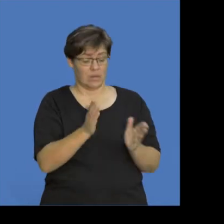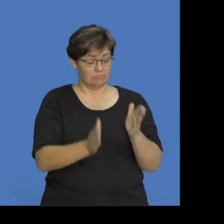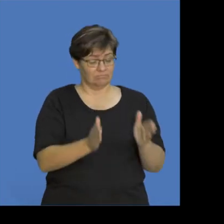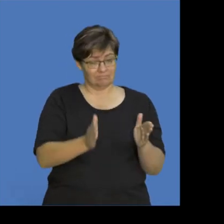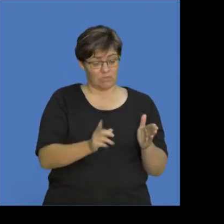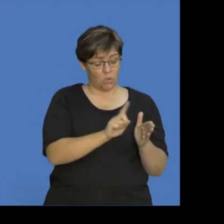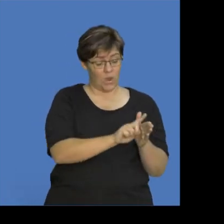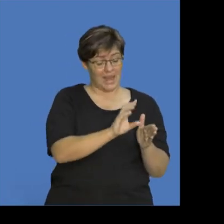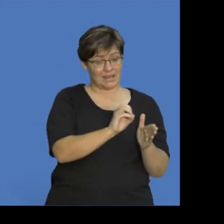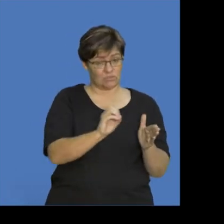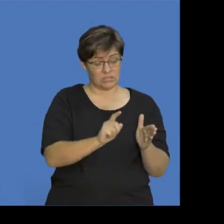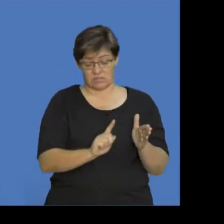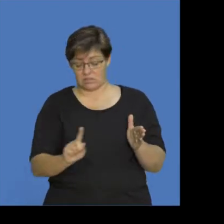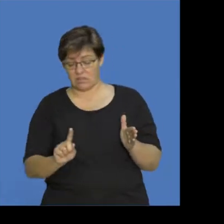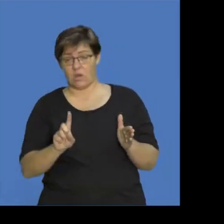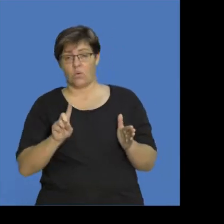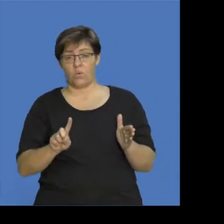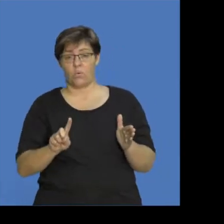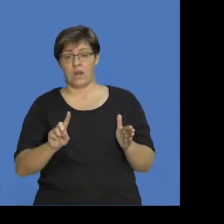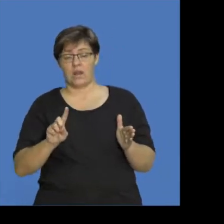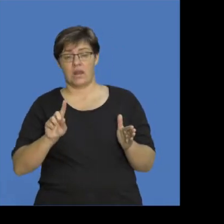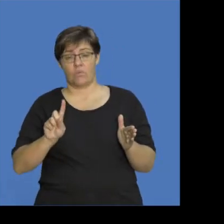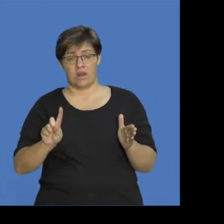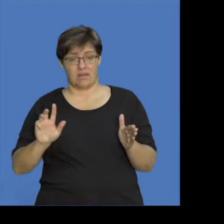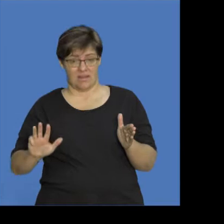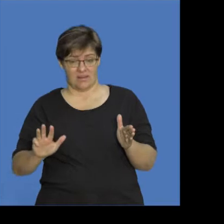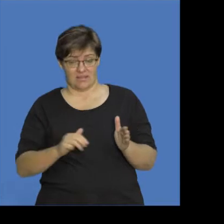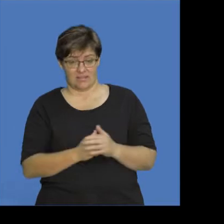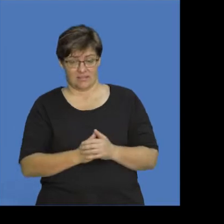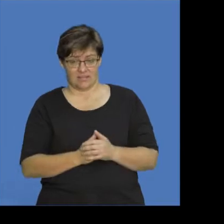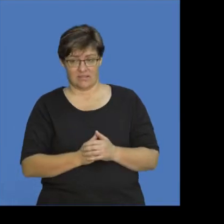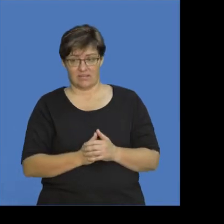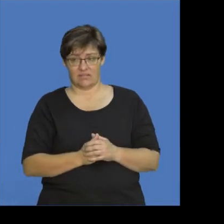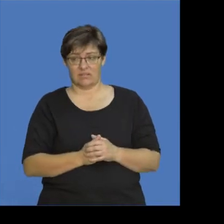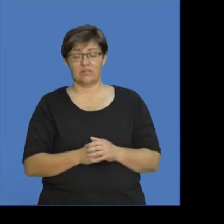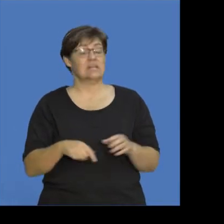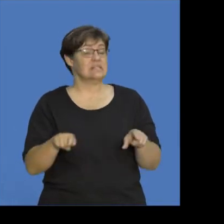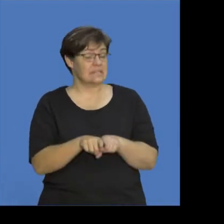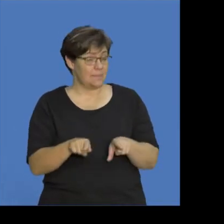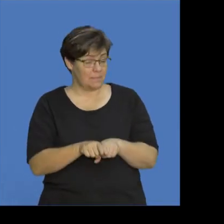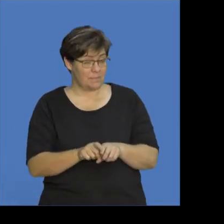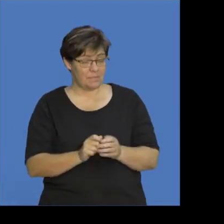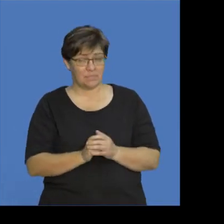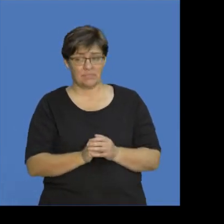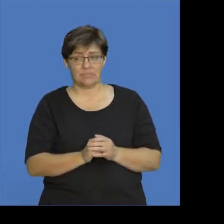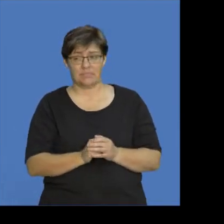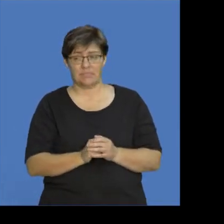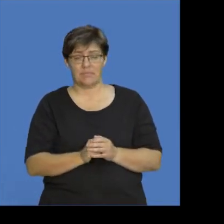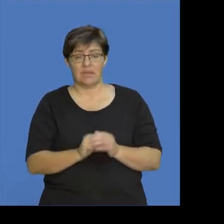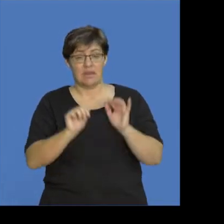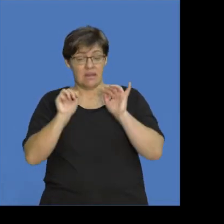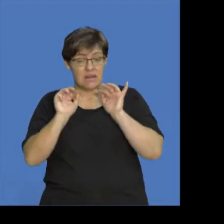of between 100 and 119. We also have